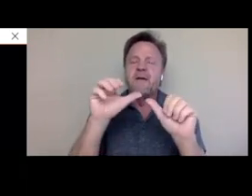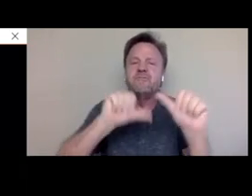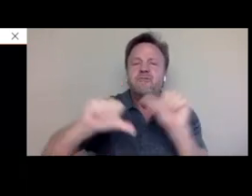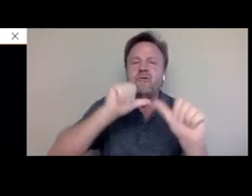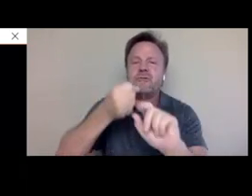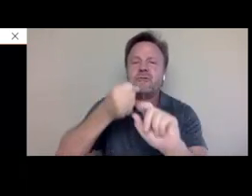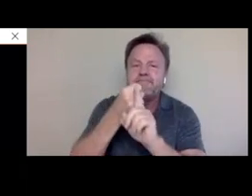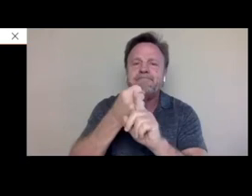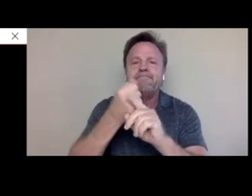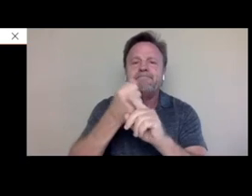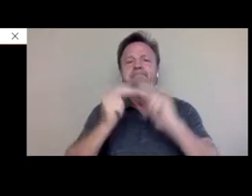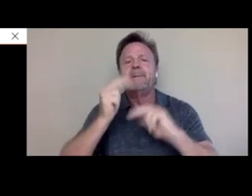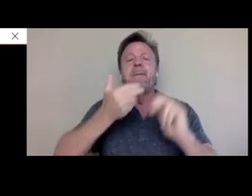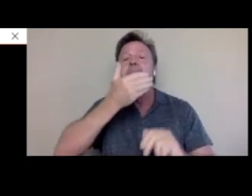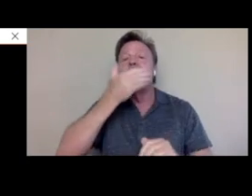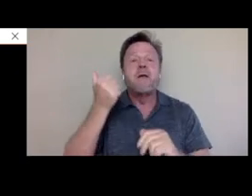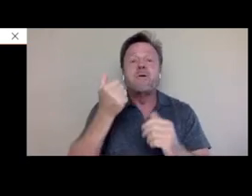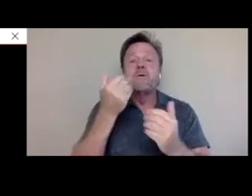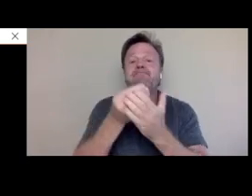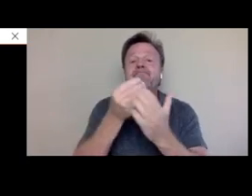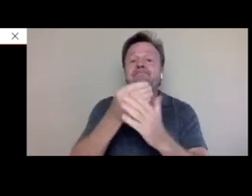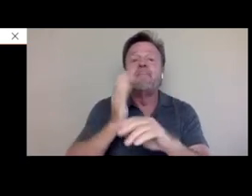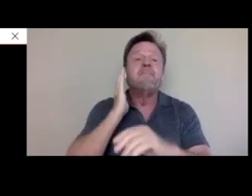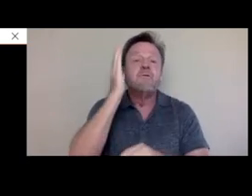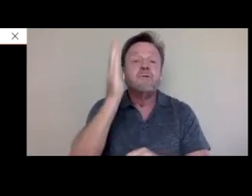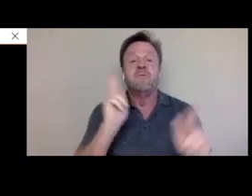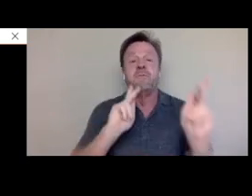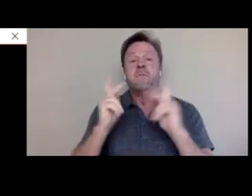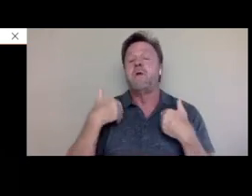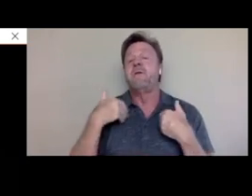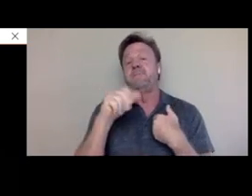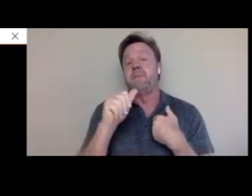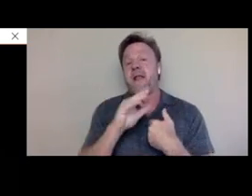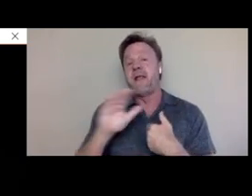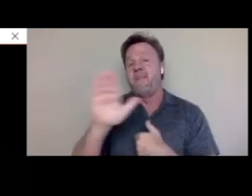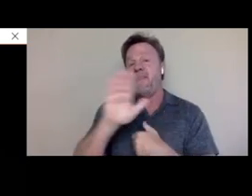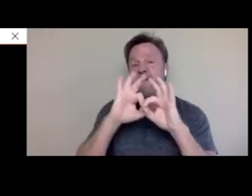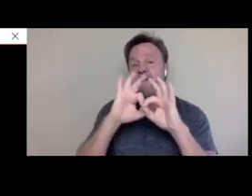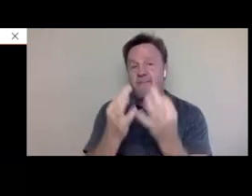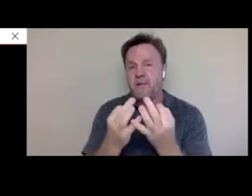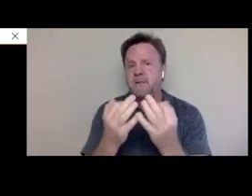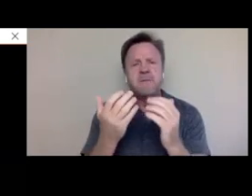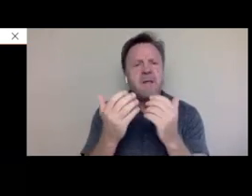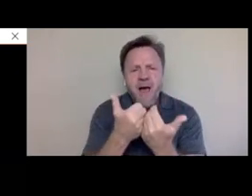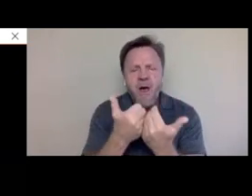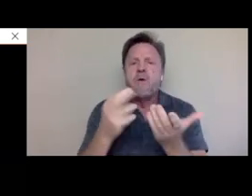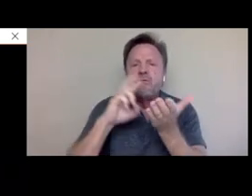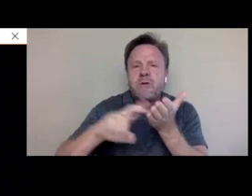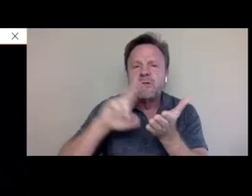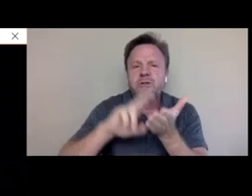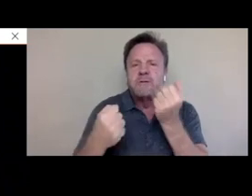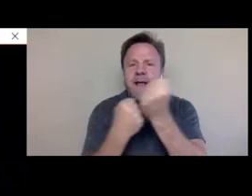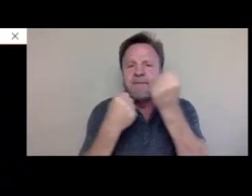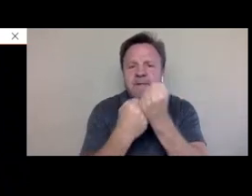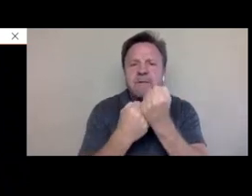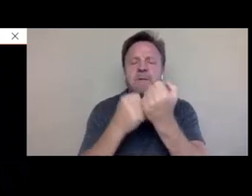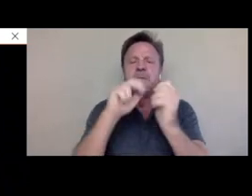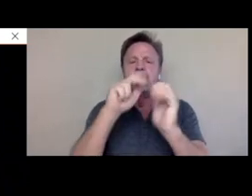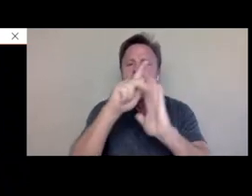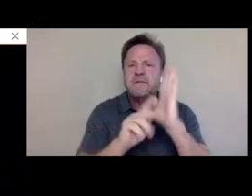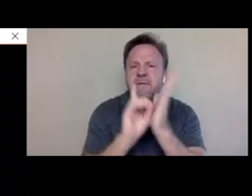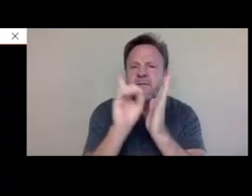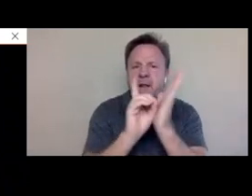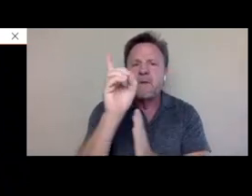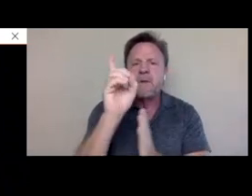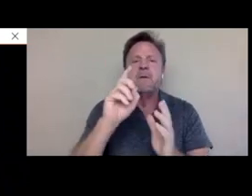economic future for people with disabilities and their families. We do that through research, advocacy work, policy development,